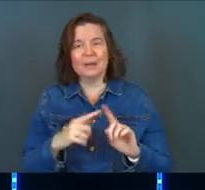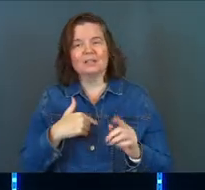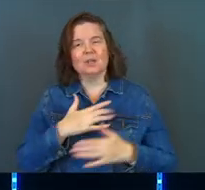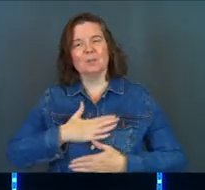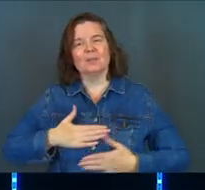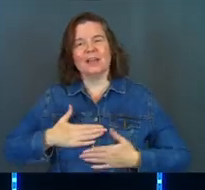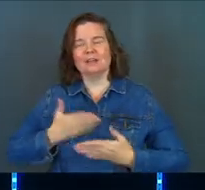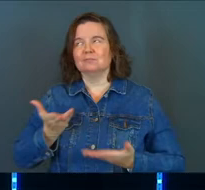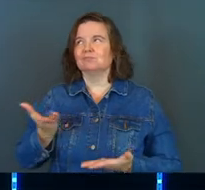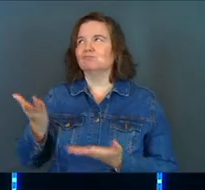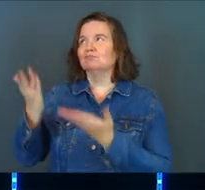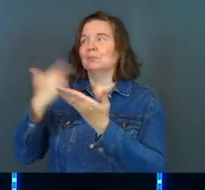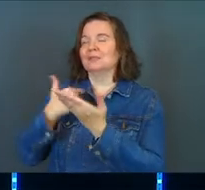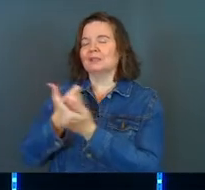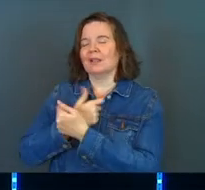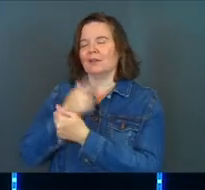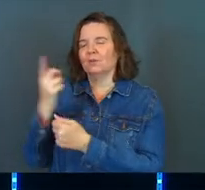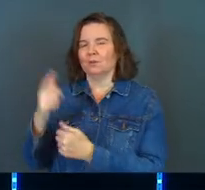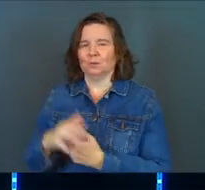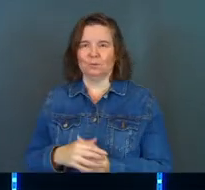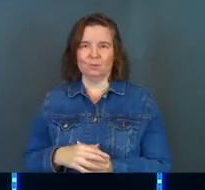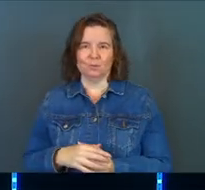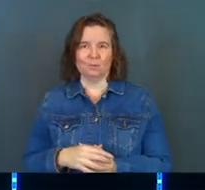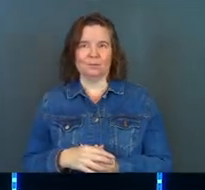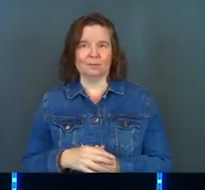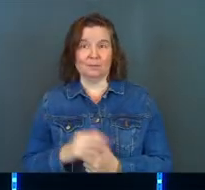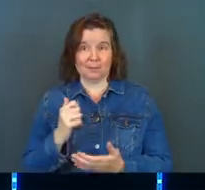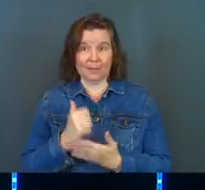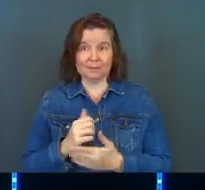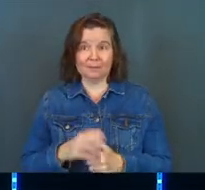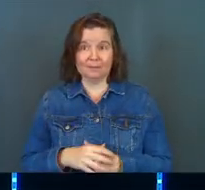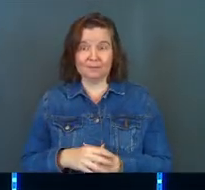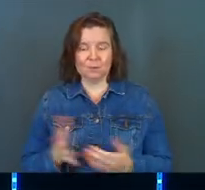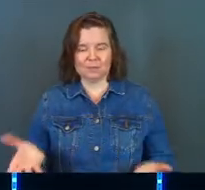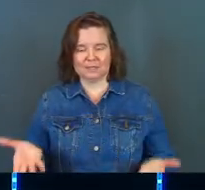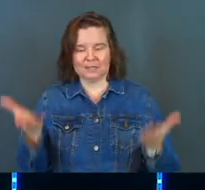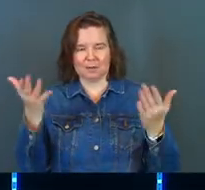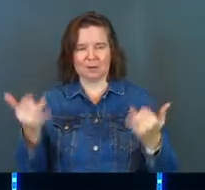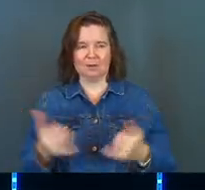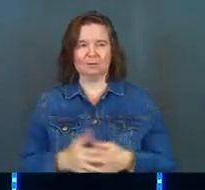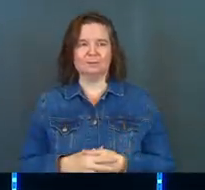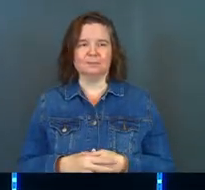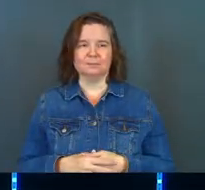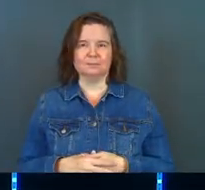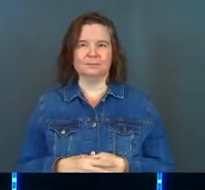some pleasure to you because I love you. Amen? Would you guys stand right now?